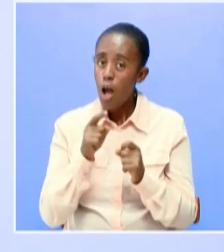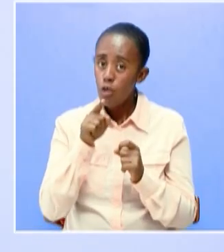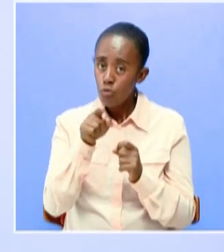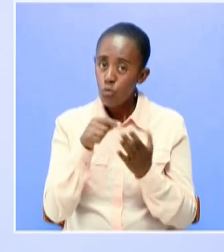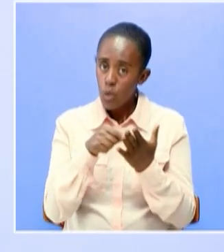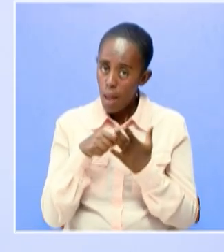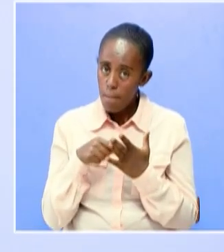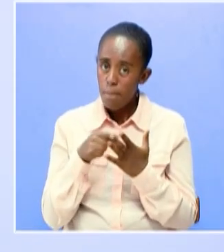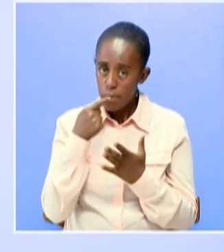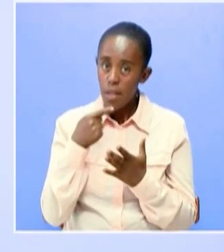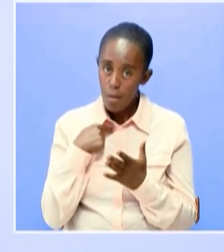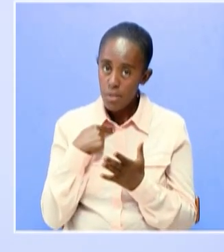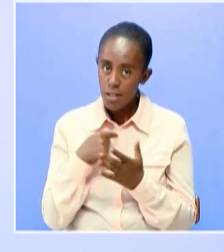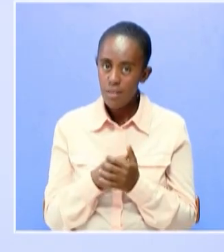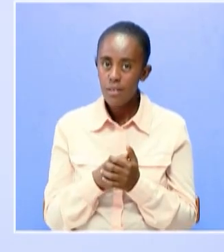me